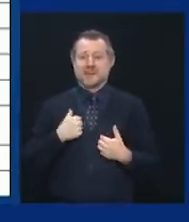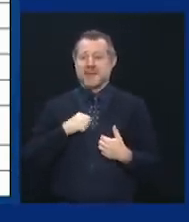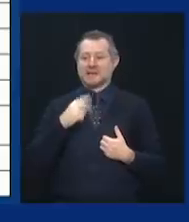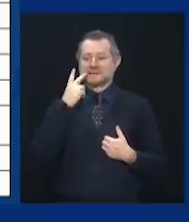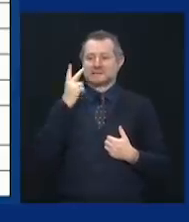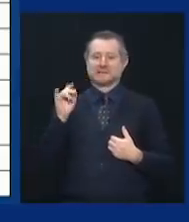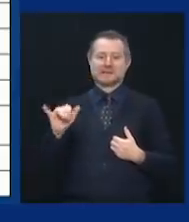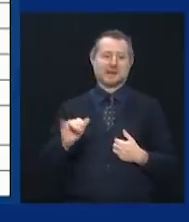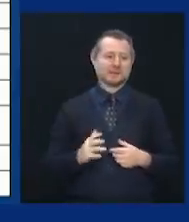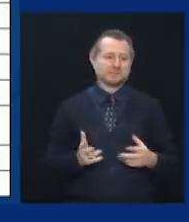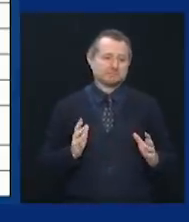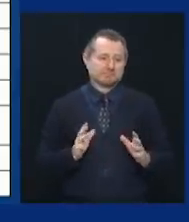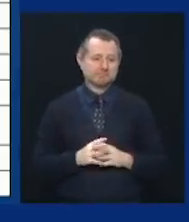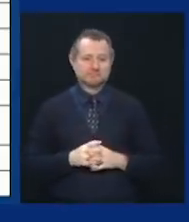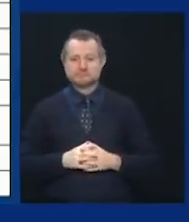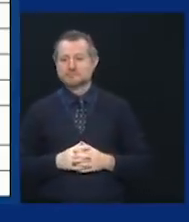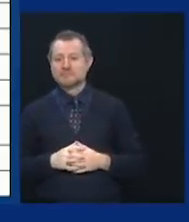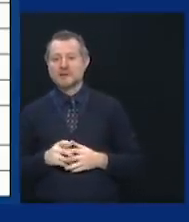that,